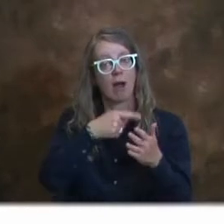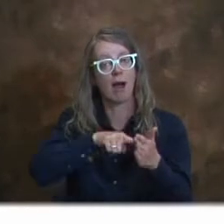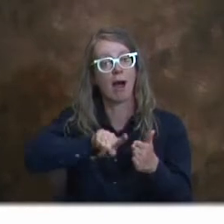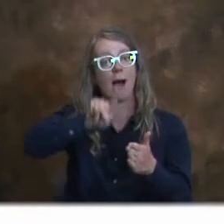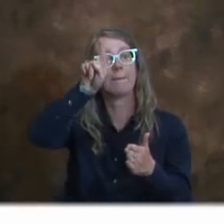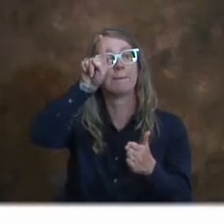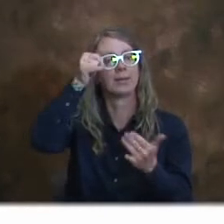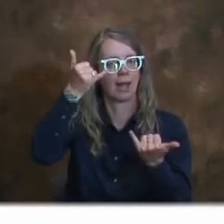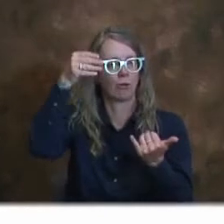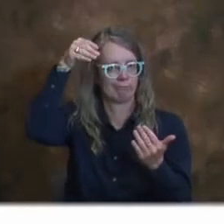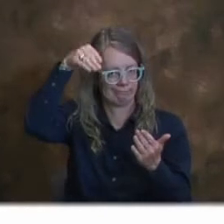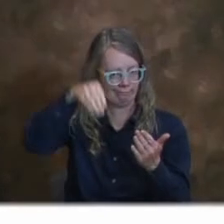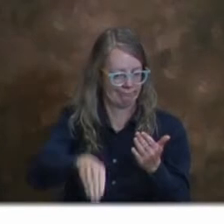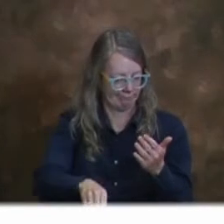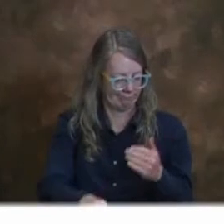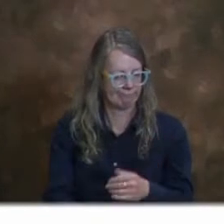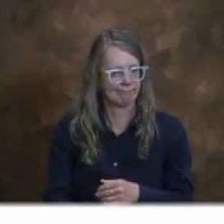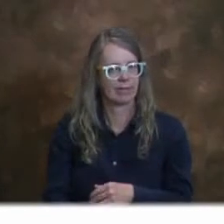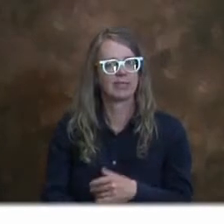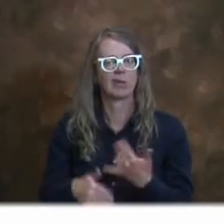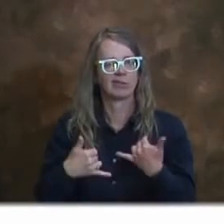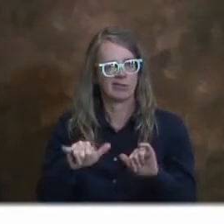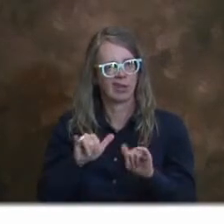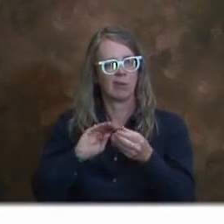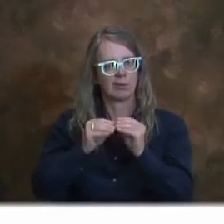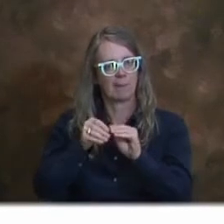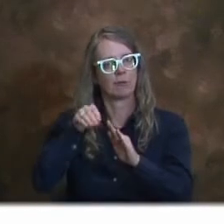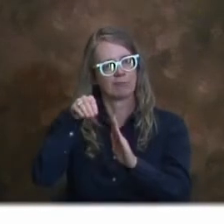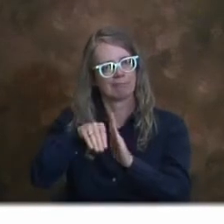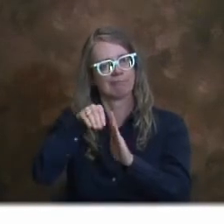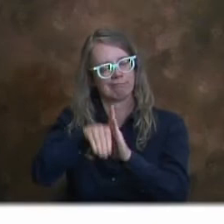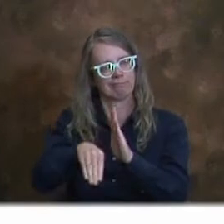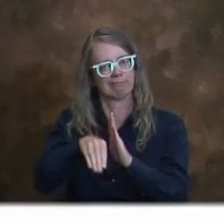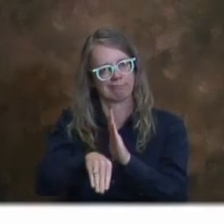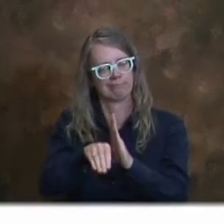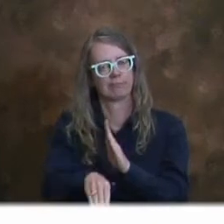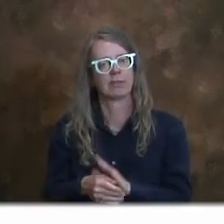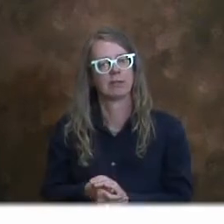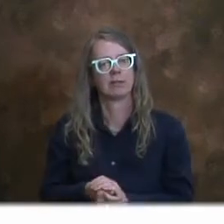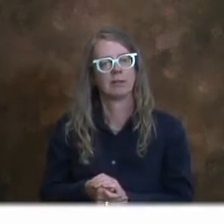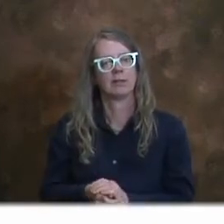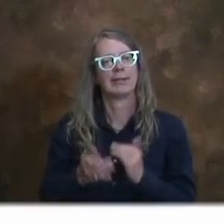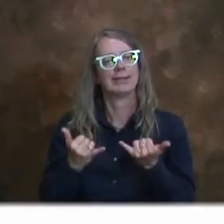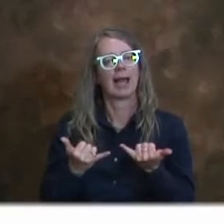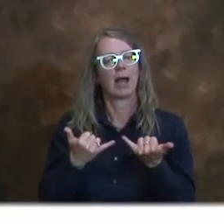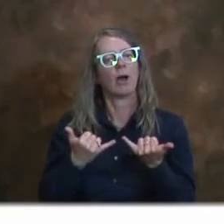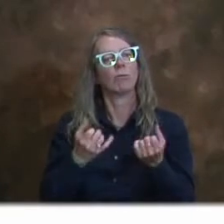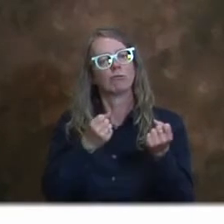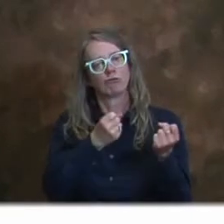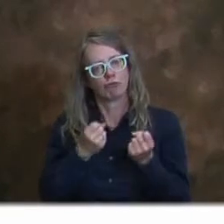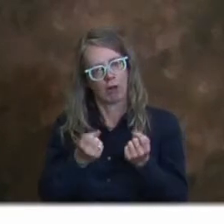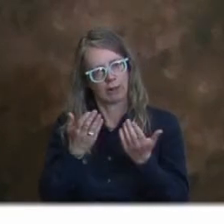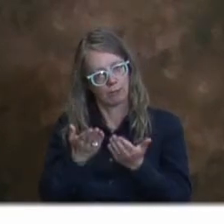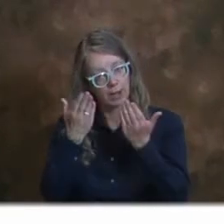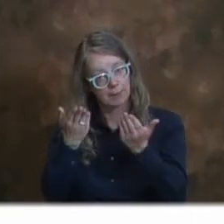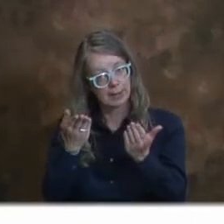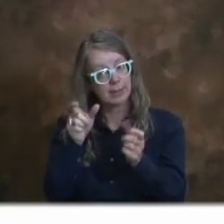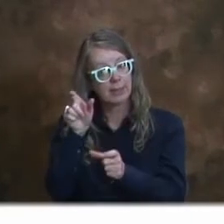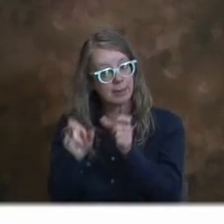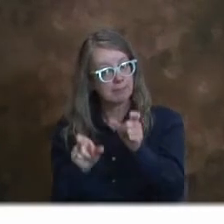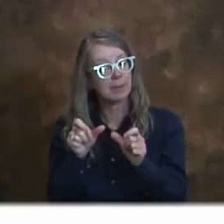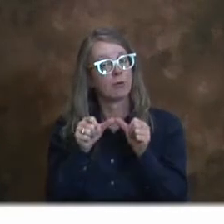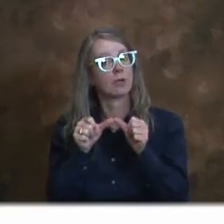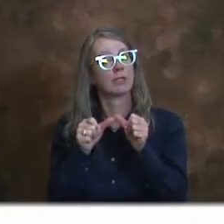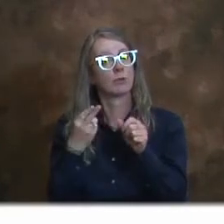surge. As the surge continues to decline, we are now moving into strongly recommending individuals continue to wear masks